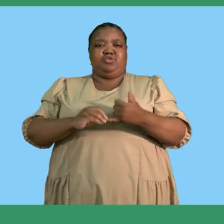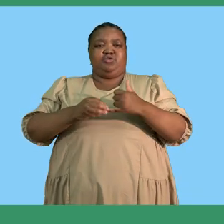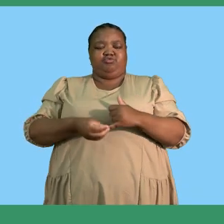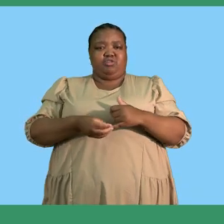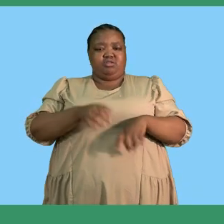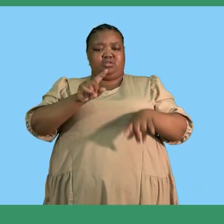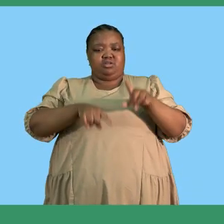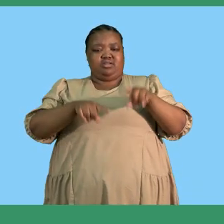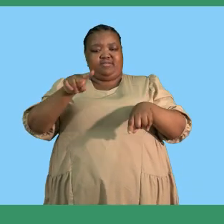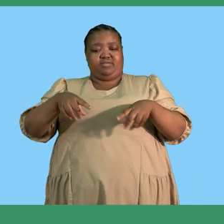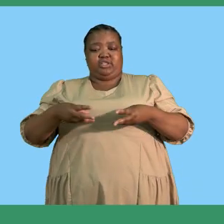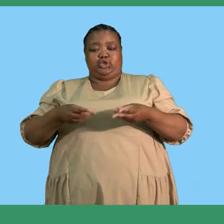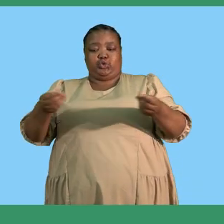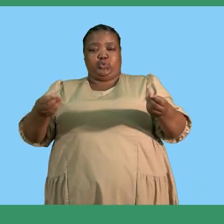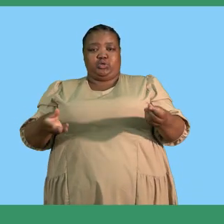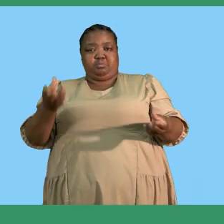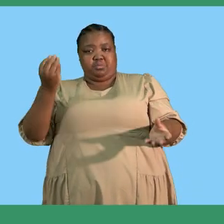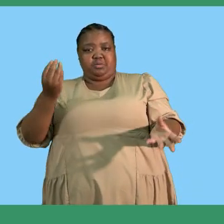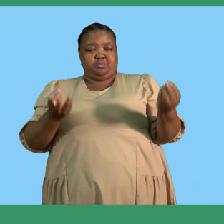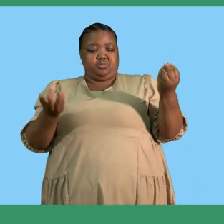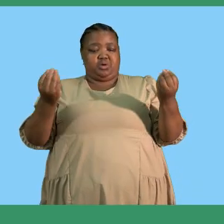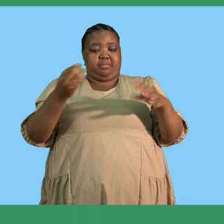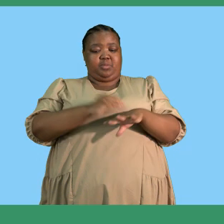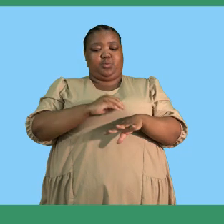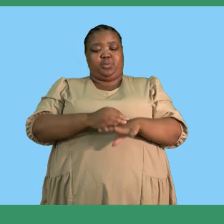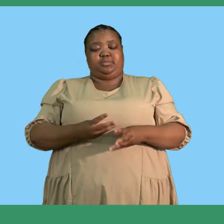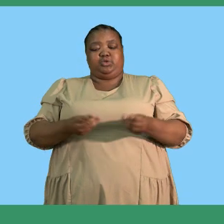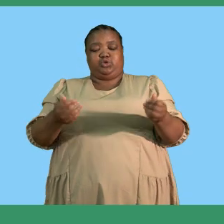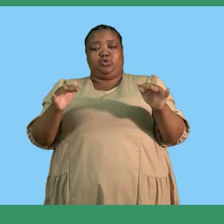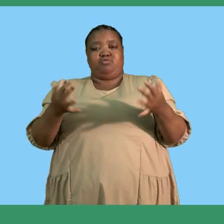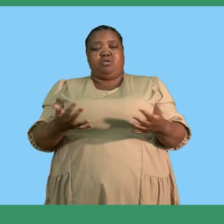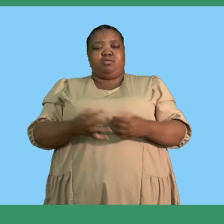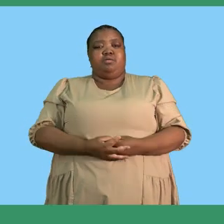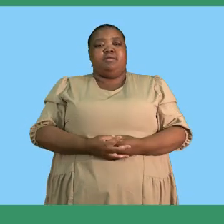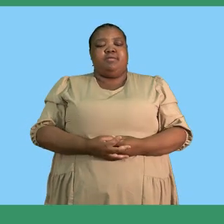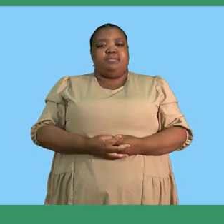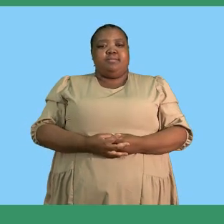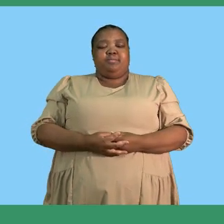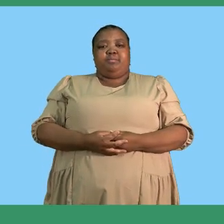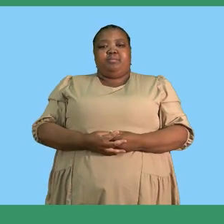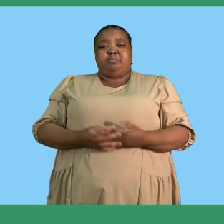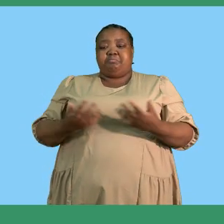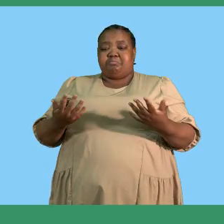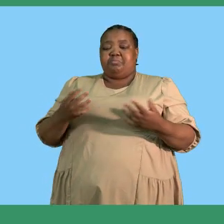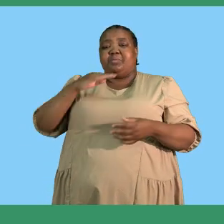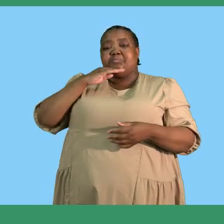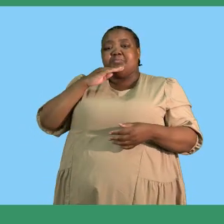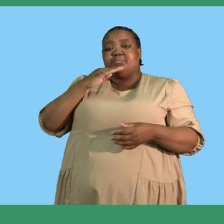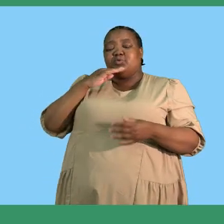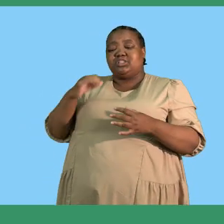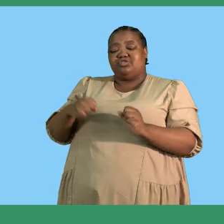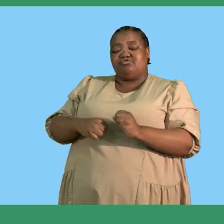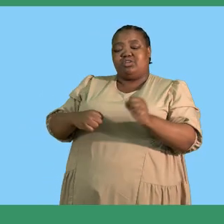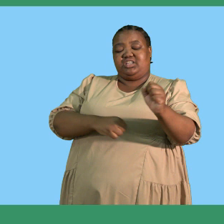up with different solutions to solving a problem. Now, this will entail looking at